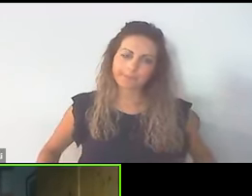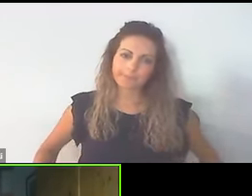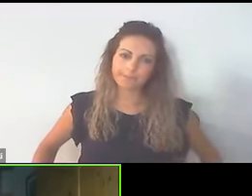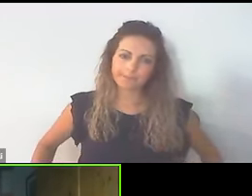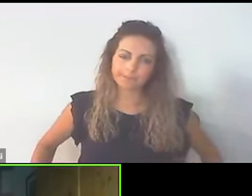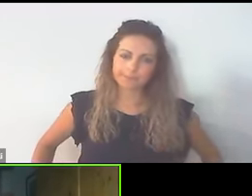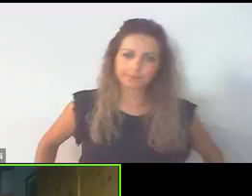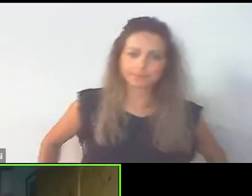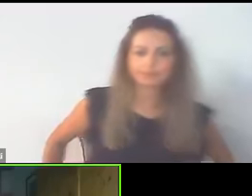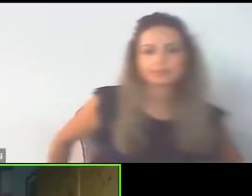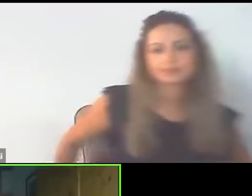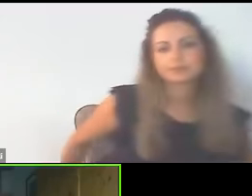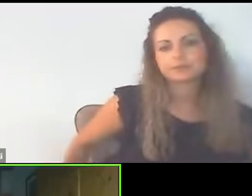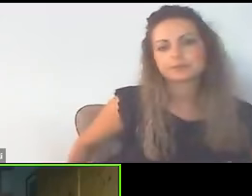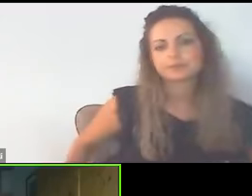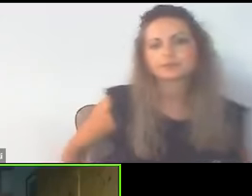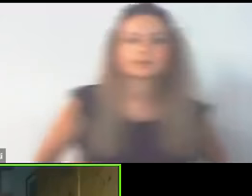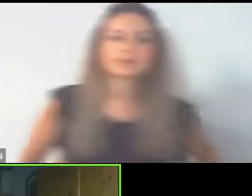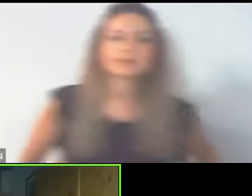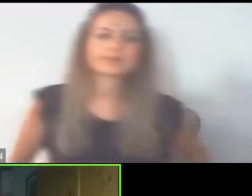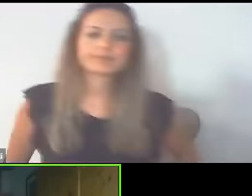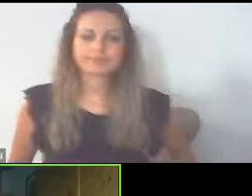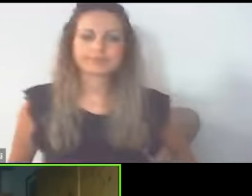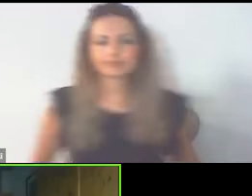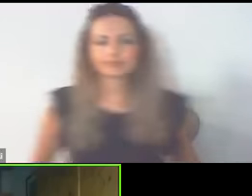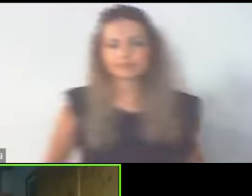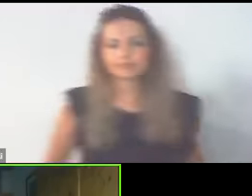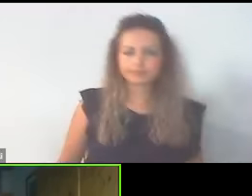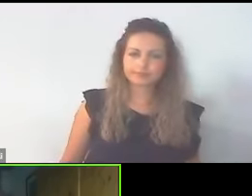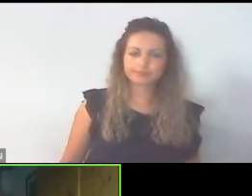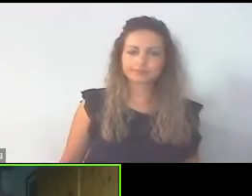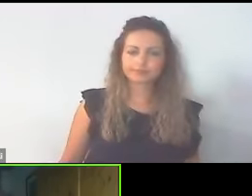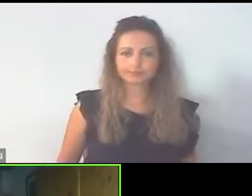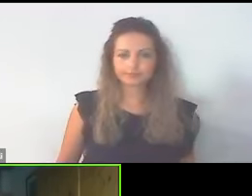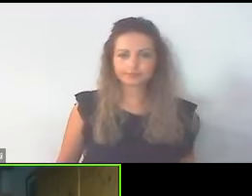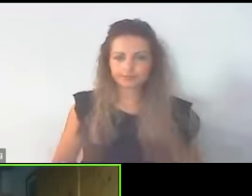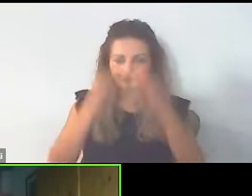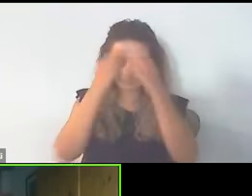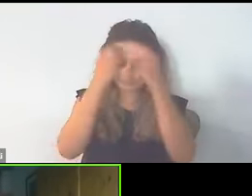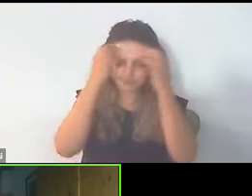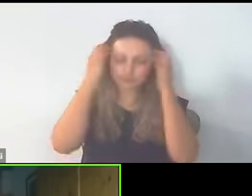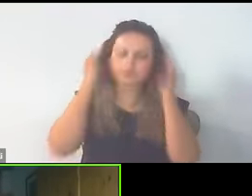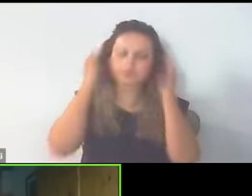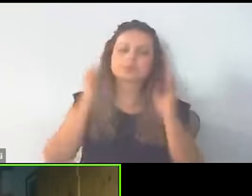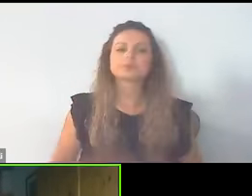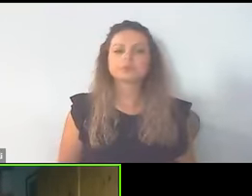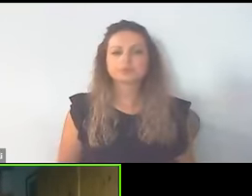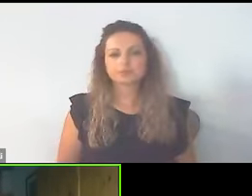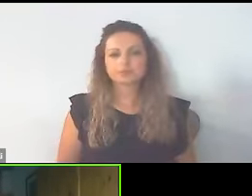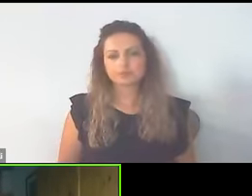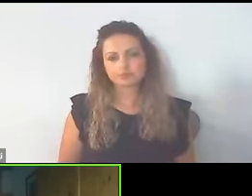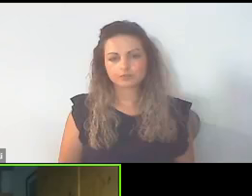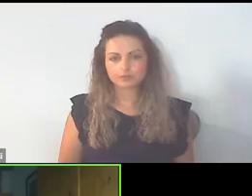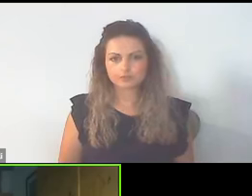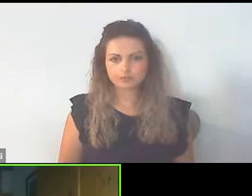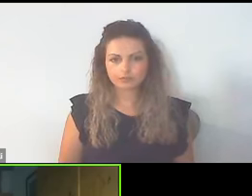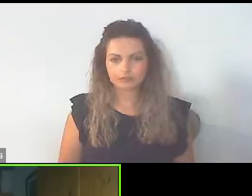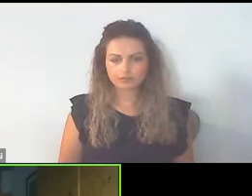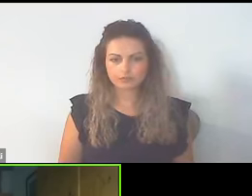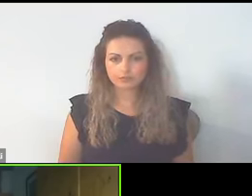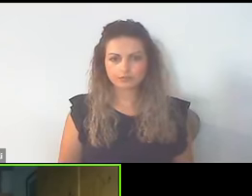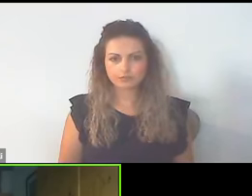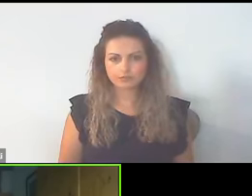very important body of work that they did, particularly in the Nordics for a long time ago. And the idea was to build upon on